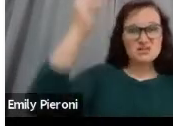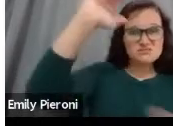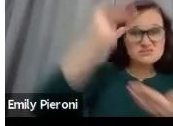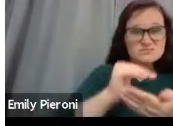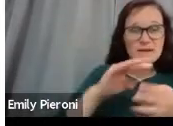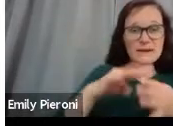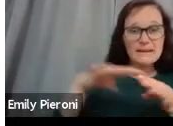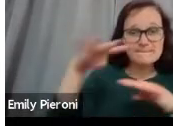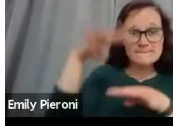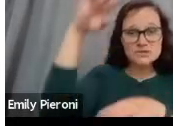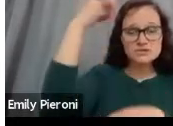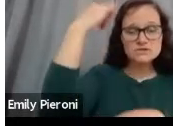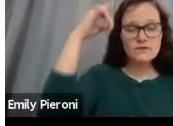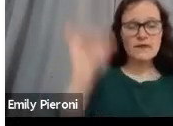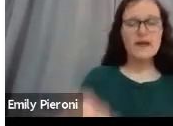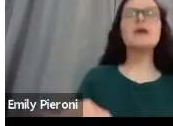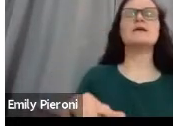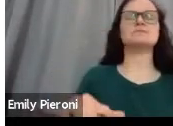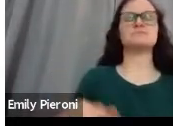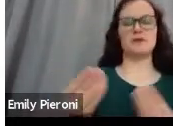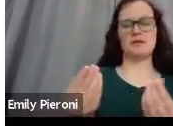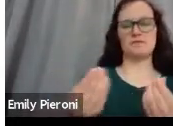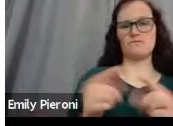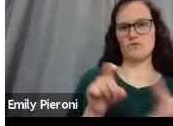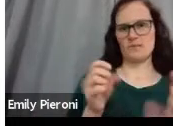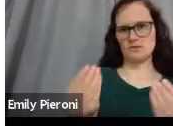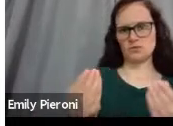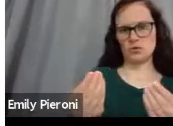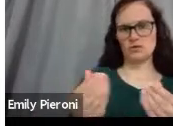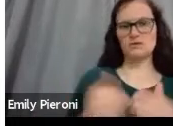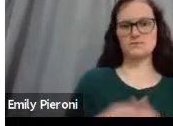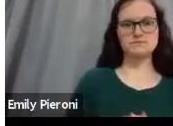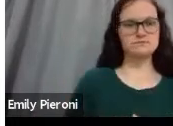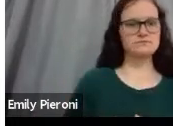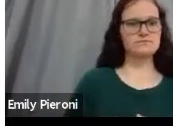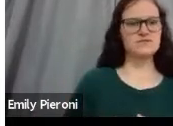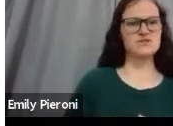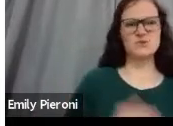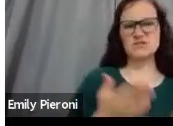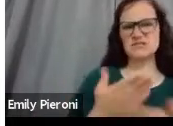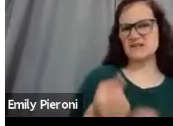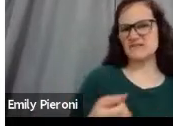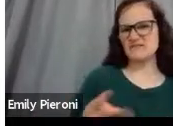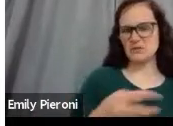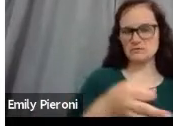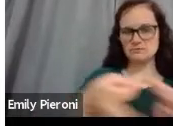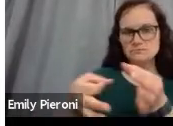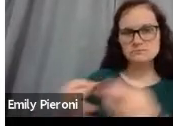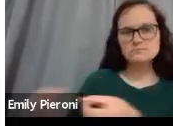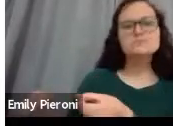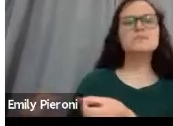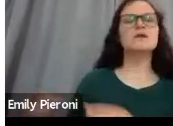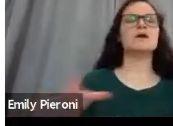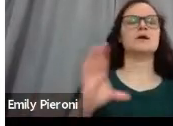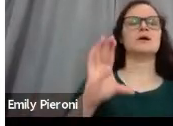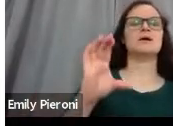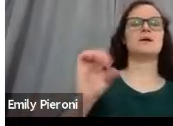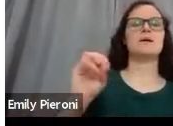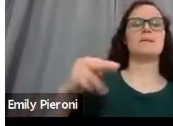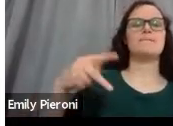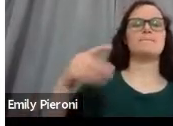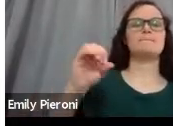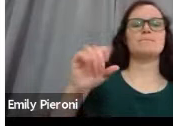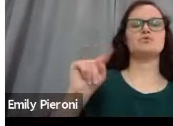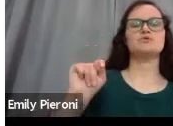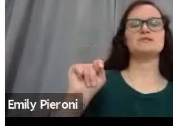the landscape. So I have to give some definitions. So composted biosolids, these are